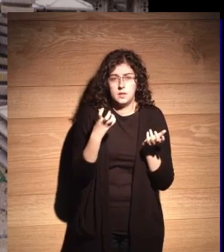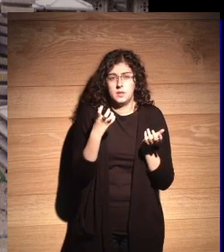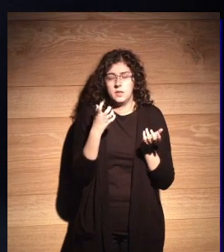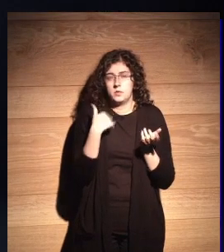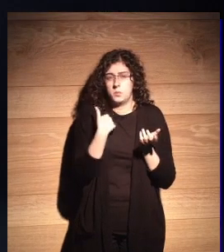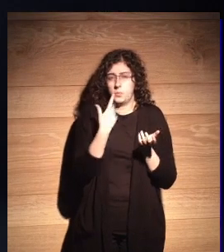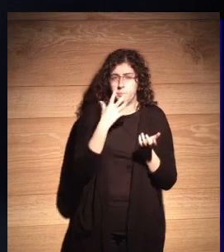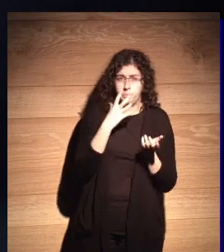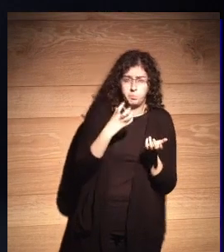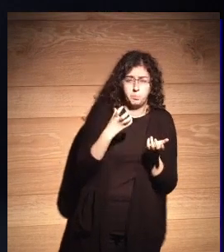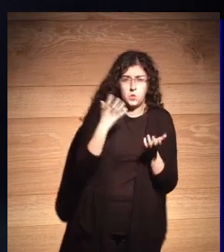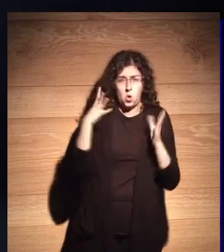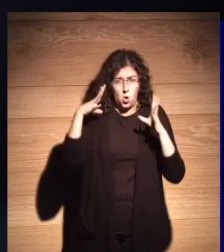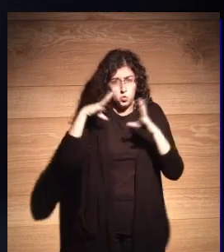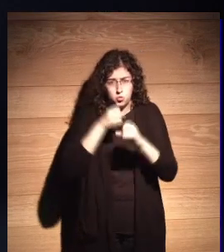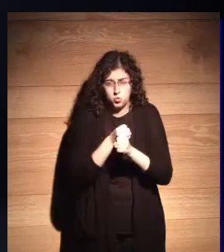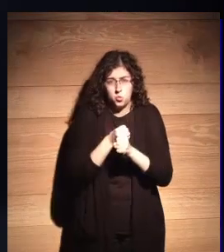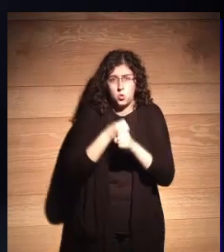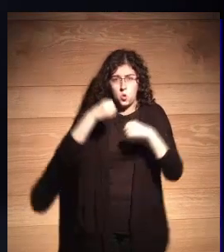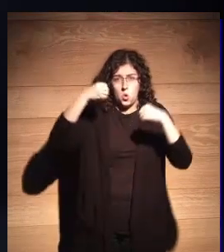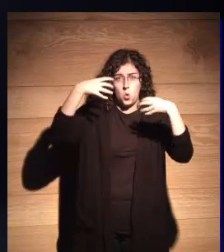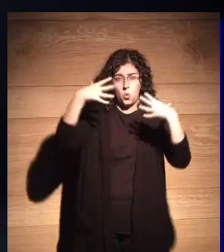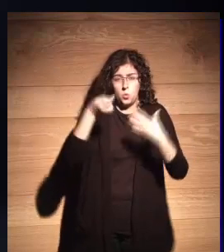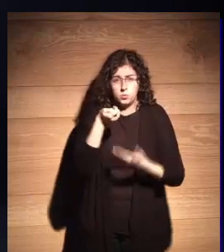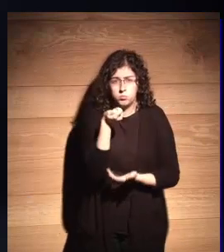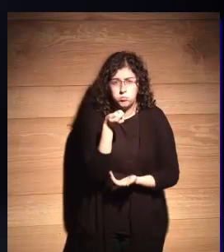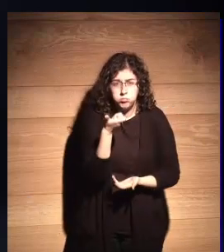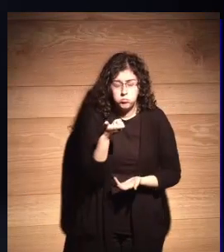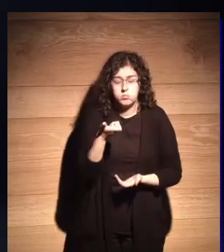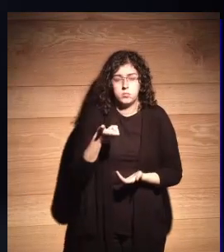really wonderfully at very high ISO.